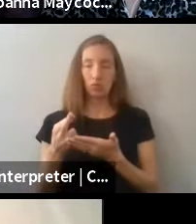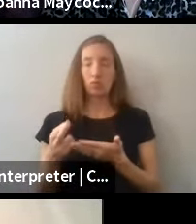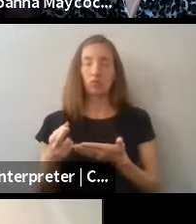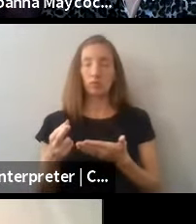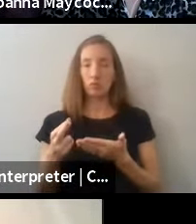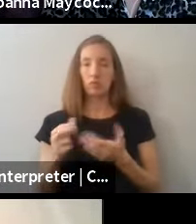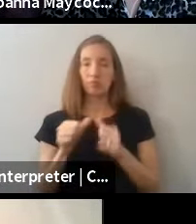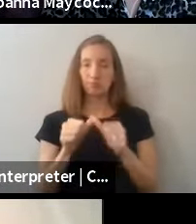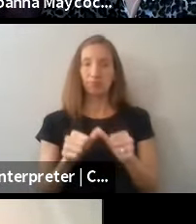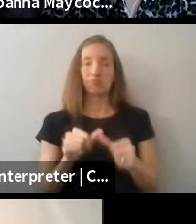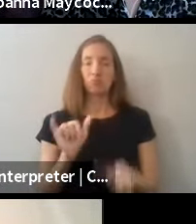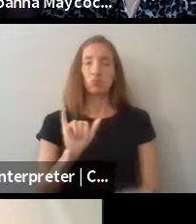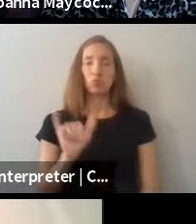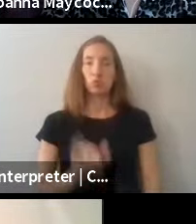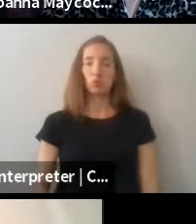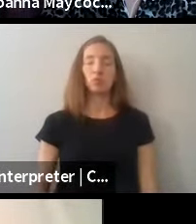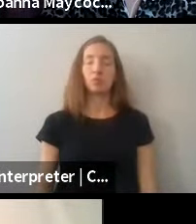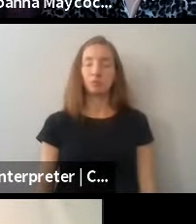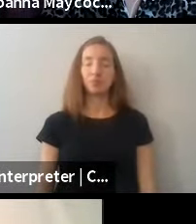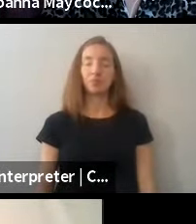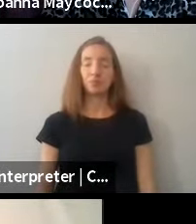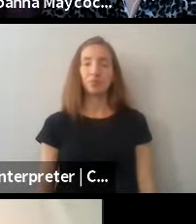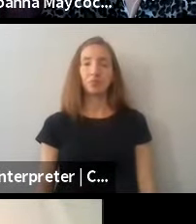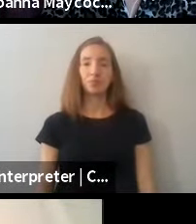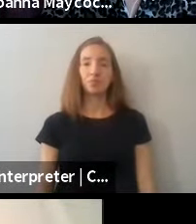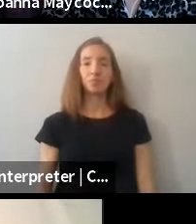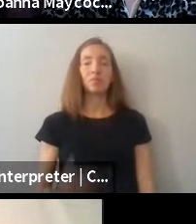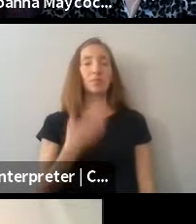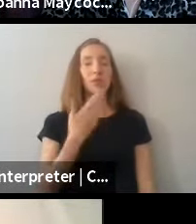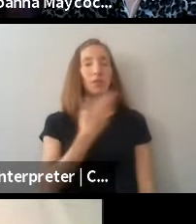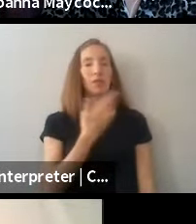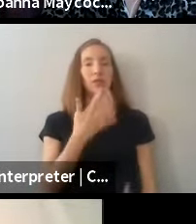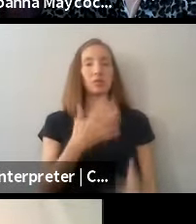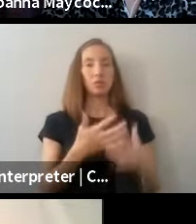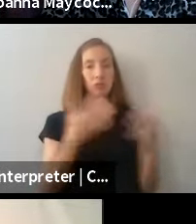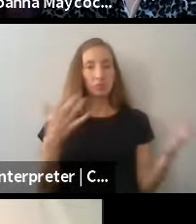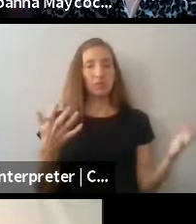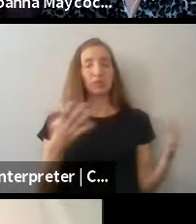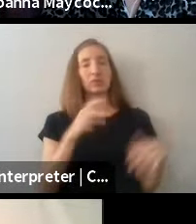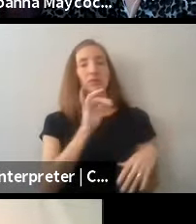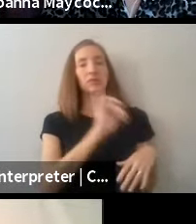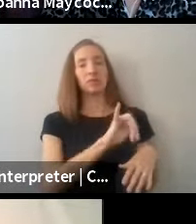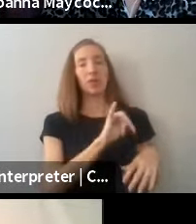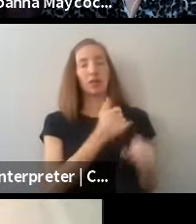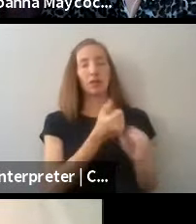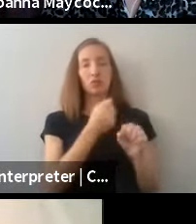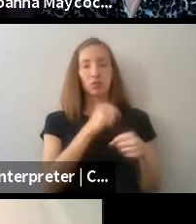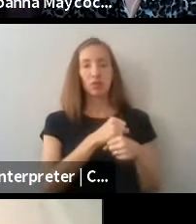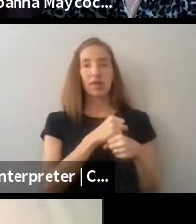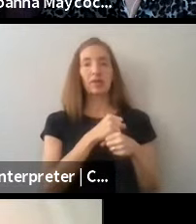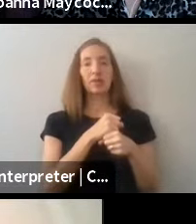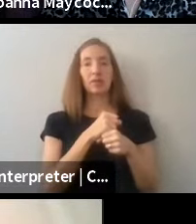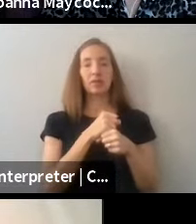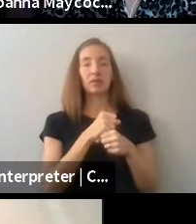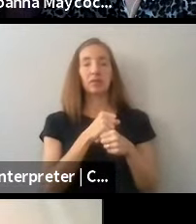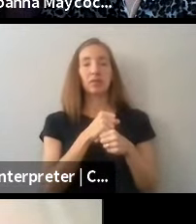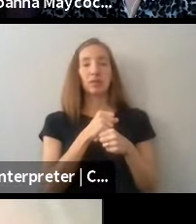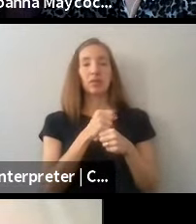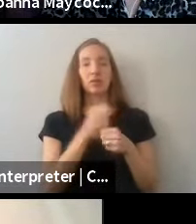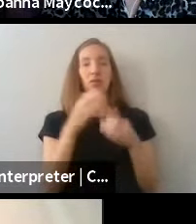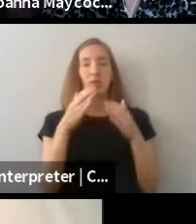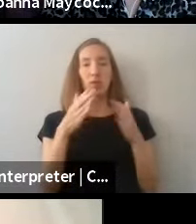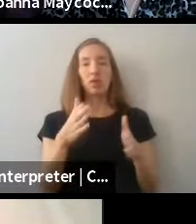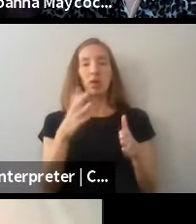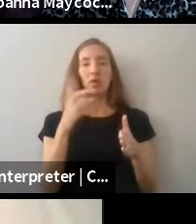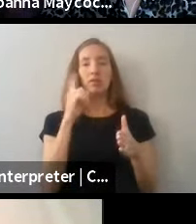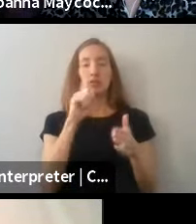Thank you so much. This aspect of creating the conditions for catalytic financing into the